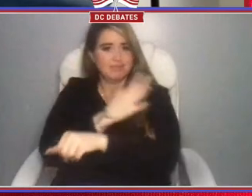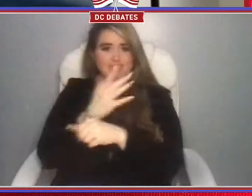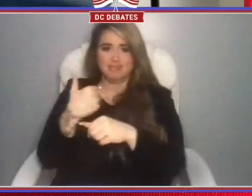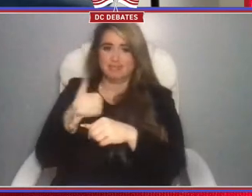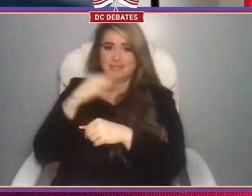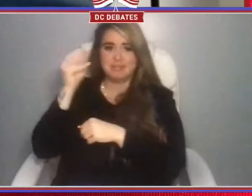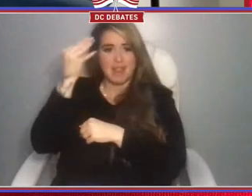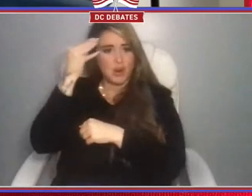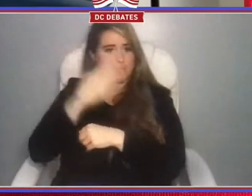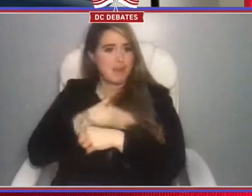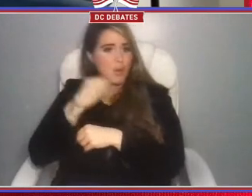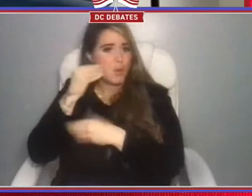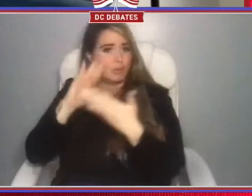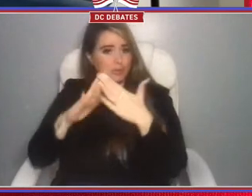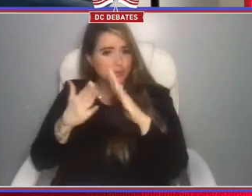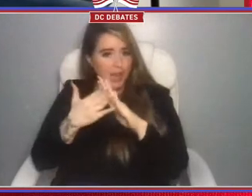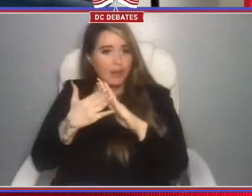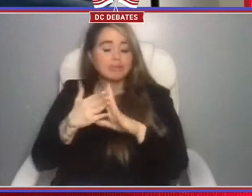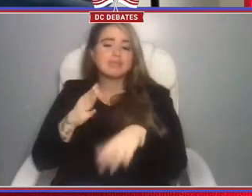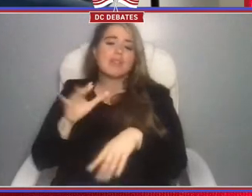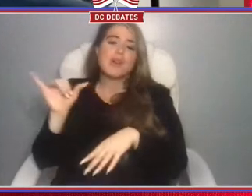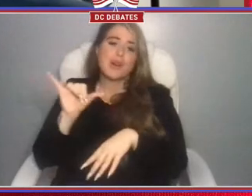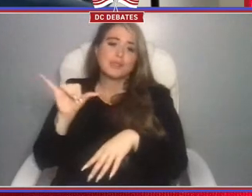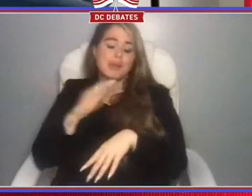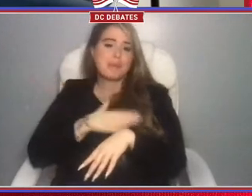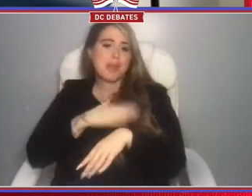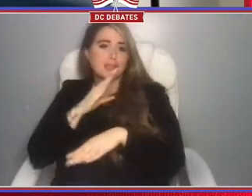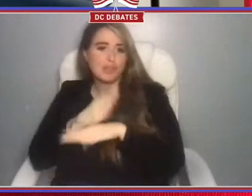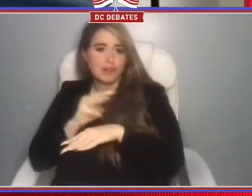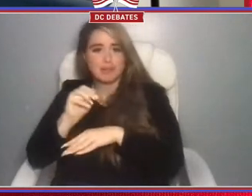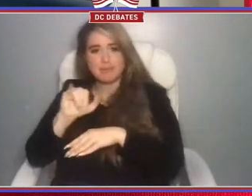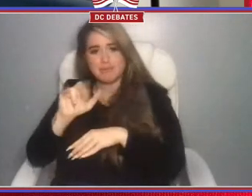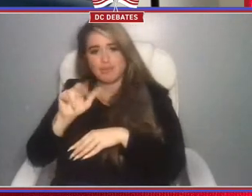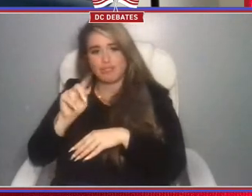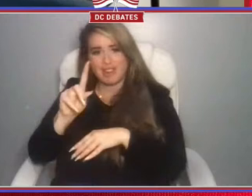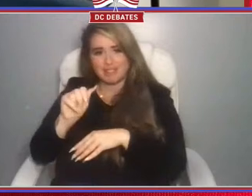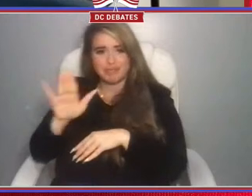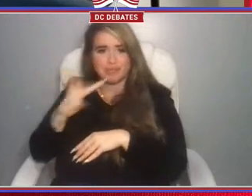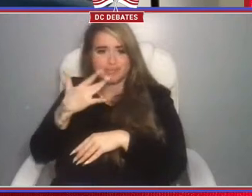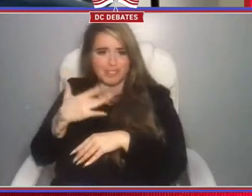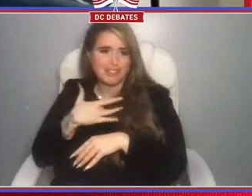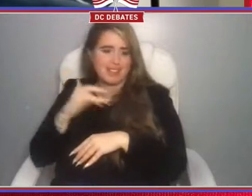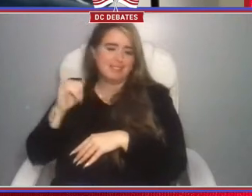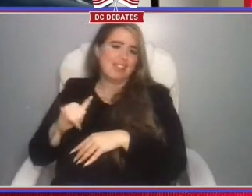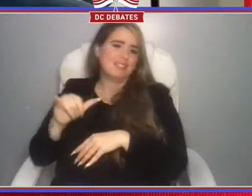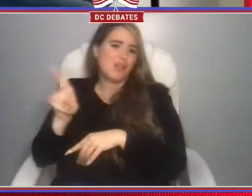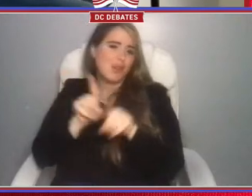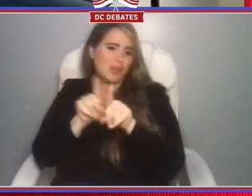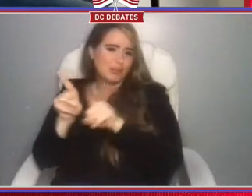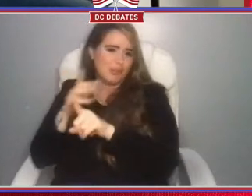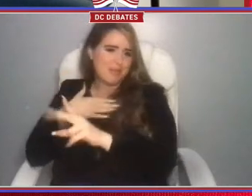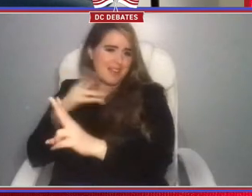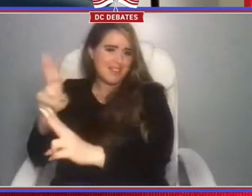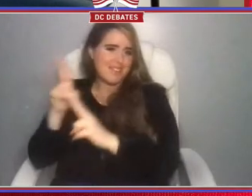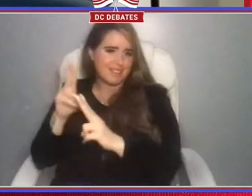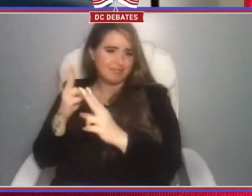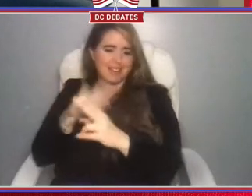being Miranda's mom. And I have to wish her a happy birthday. Today's her birthday. And I also want to say